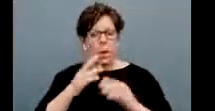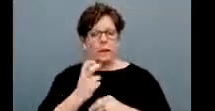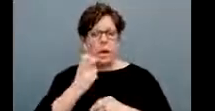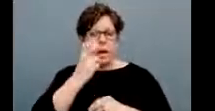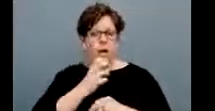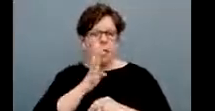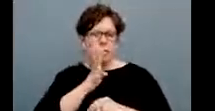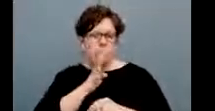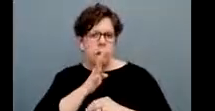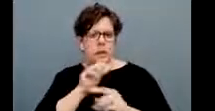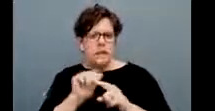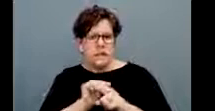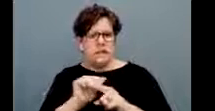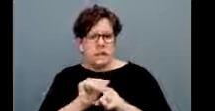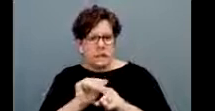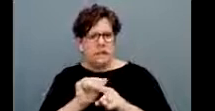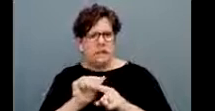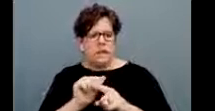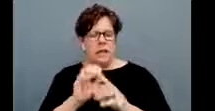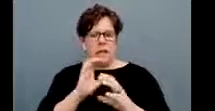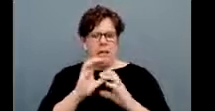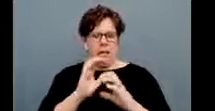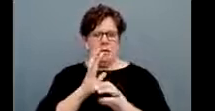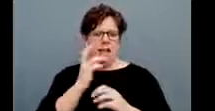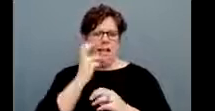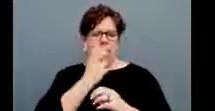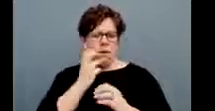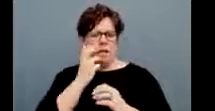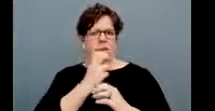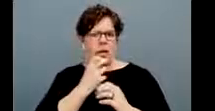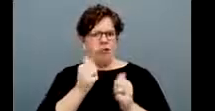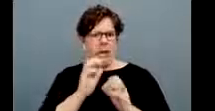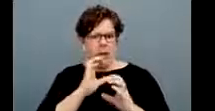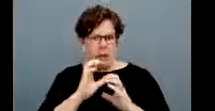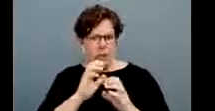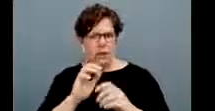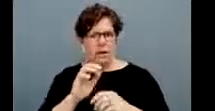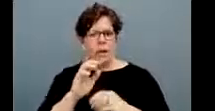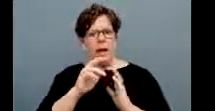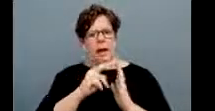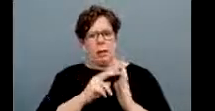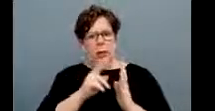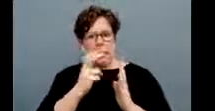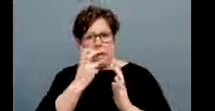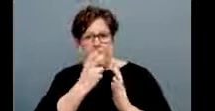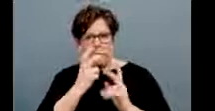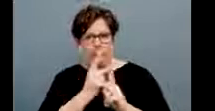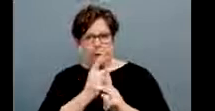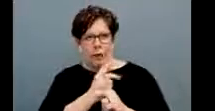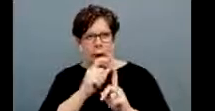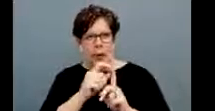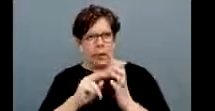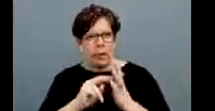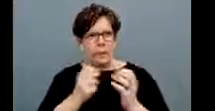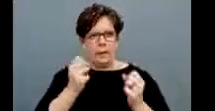where students were taught to communicate verbally through imitating mouth shapes and breathing patterns of speech to sound out words. So for